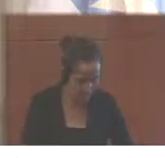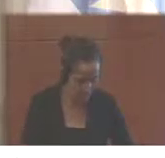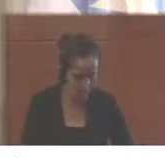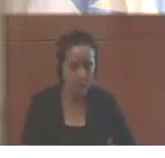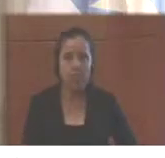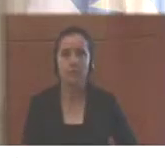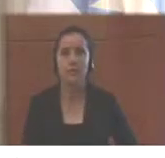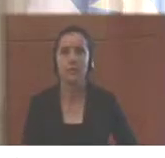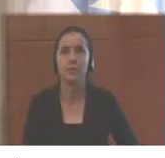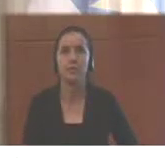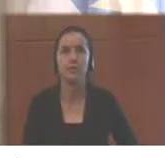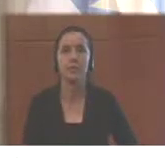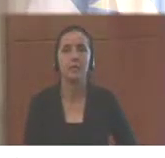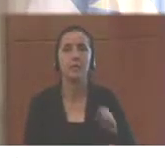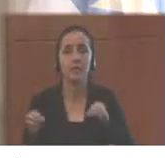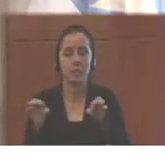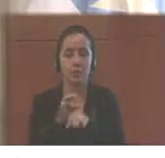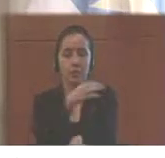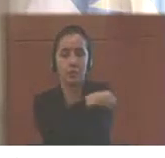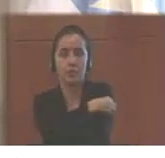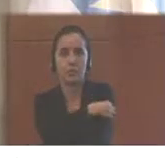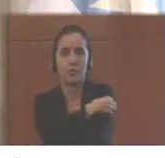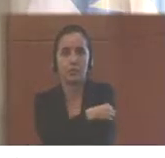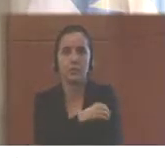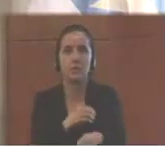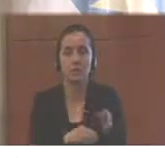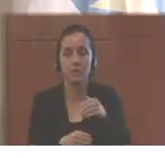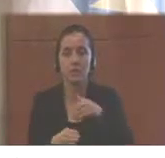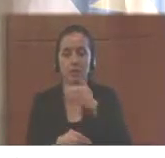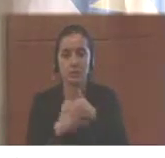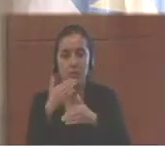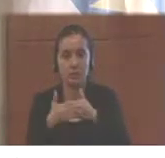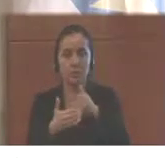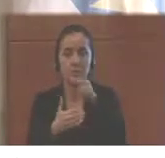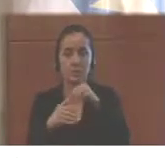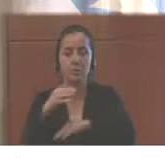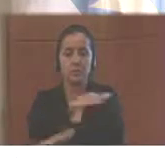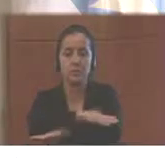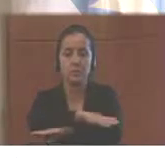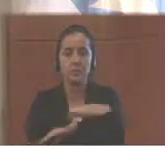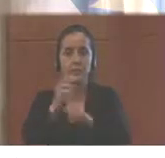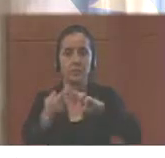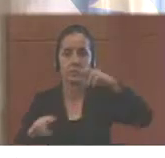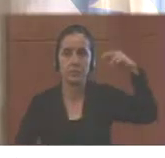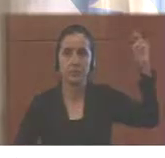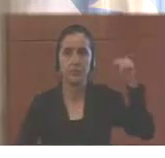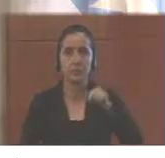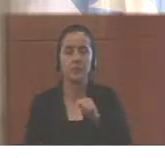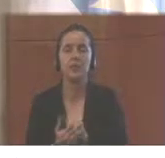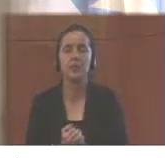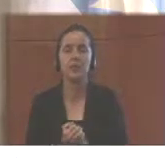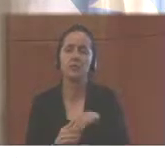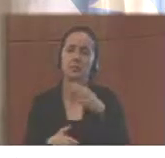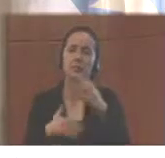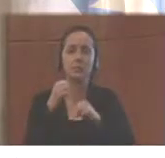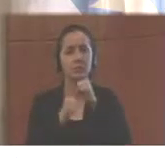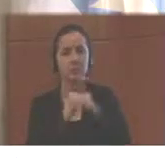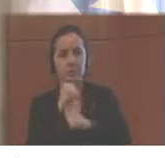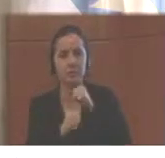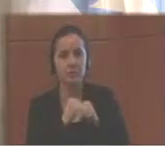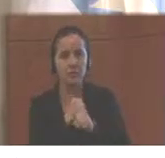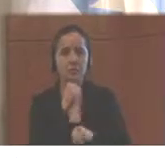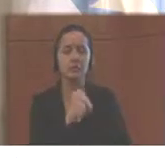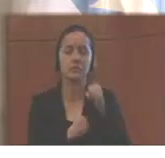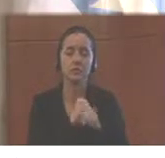as an extension to this platform. Over the year, since my last statement in Chile, we